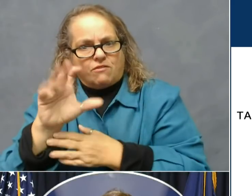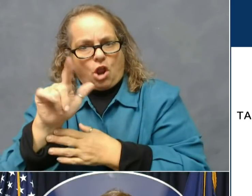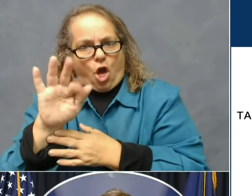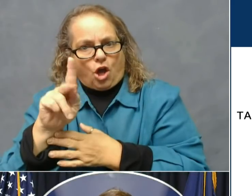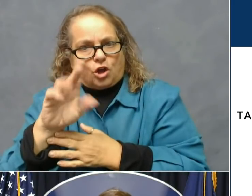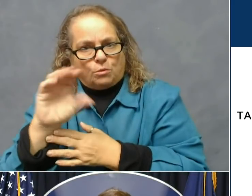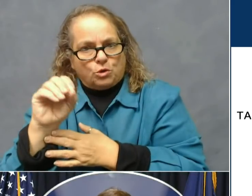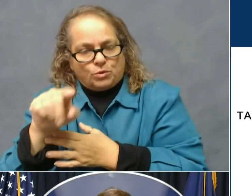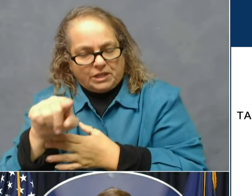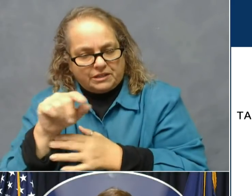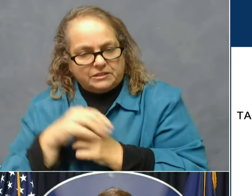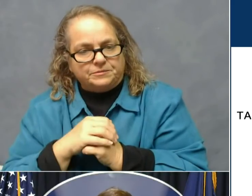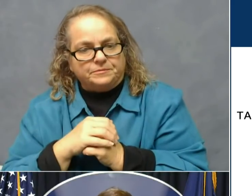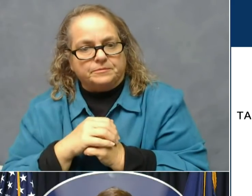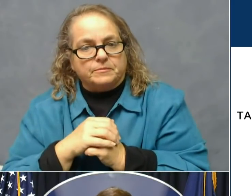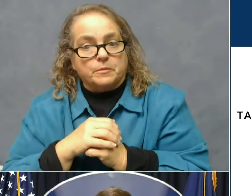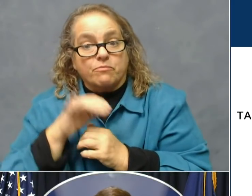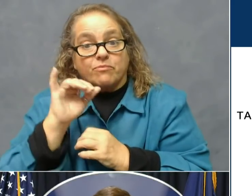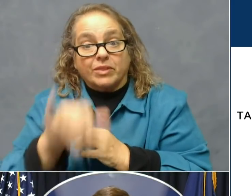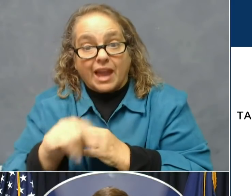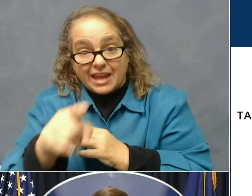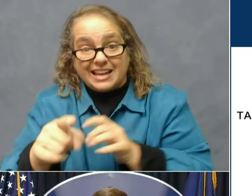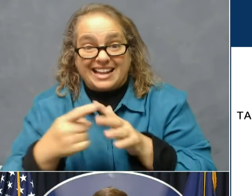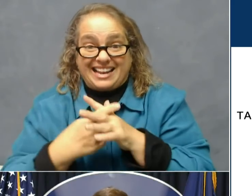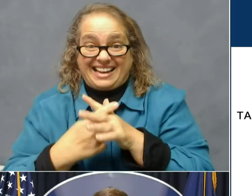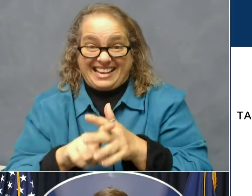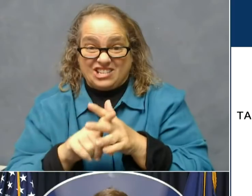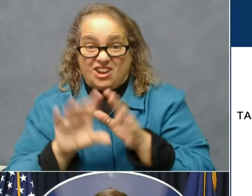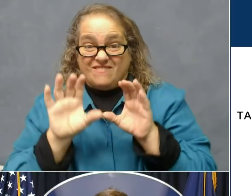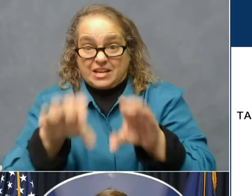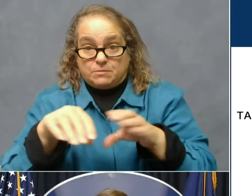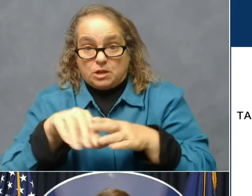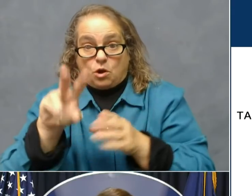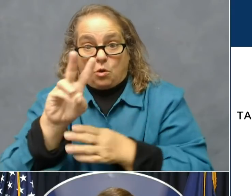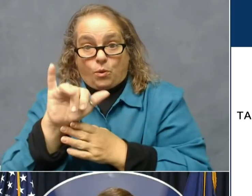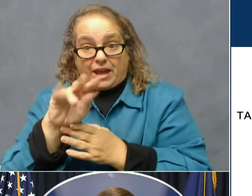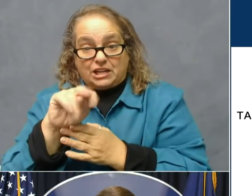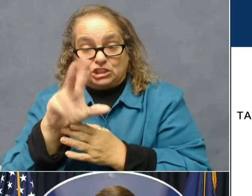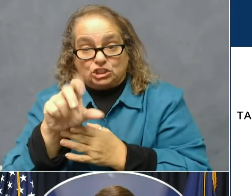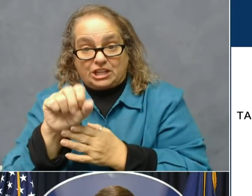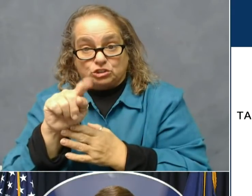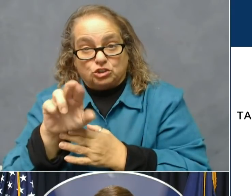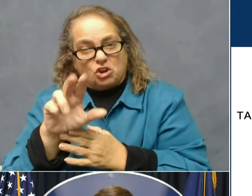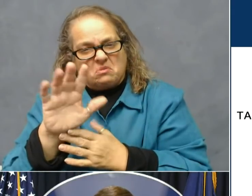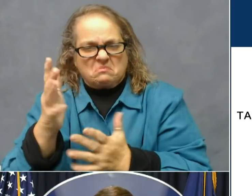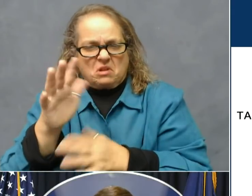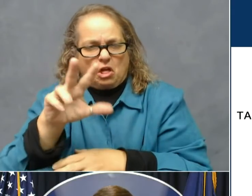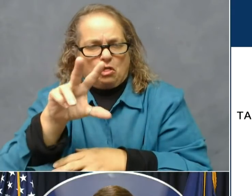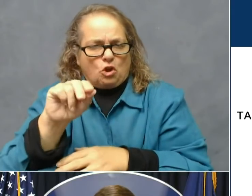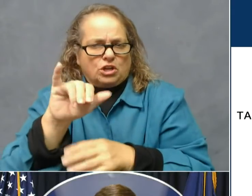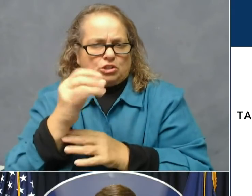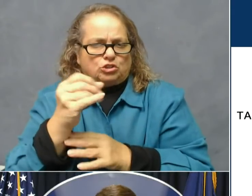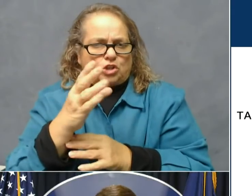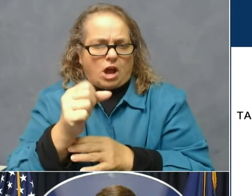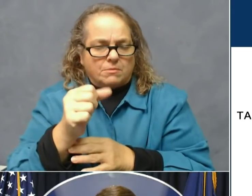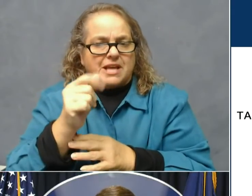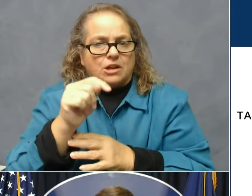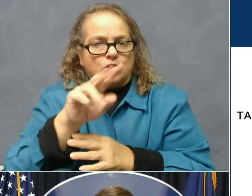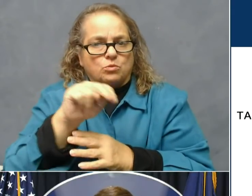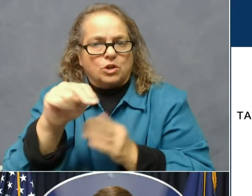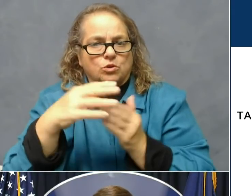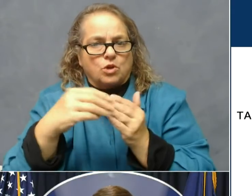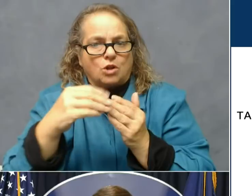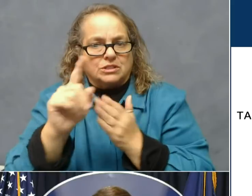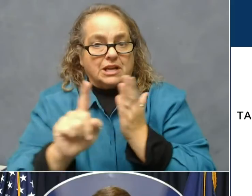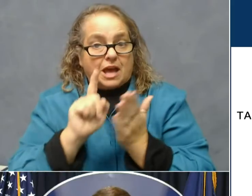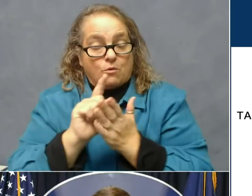Tyca's initial investment in Winchester planned for the creation of 30 jobs at about $22 an hour. But to date, the company